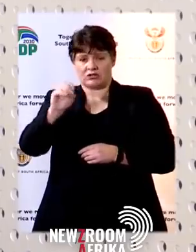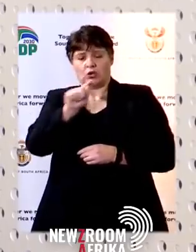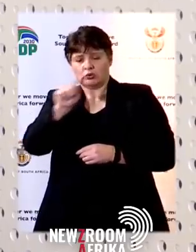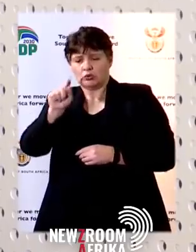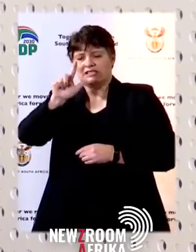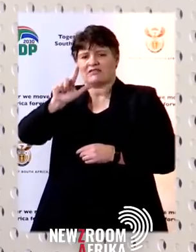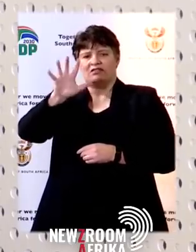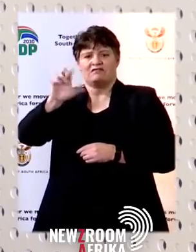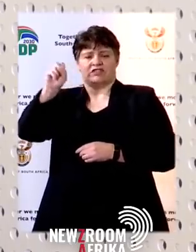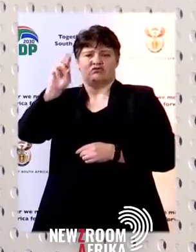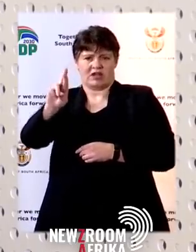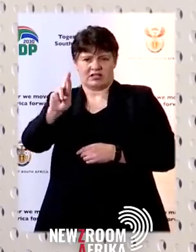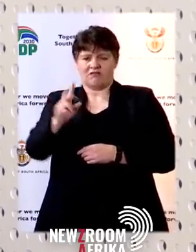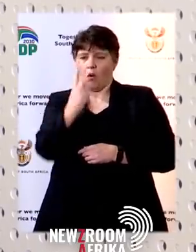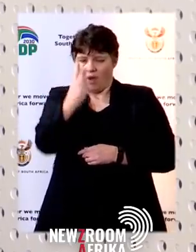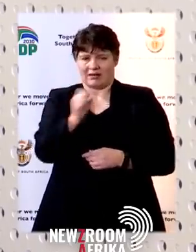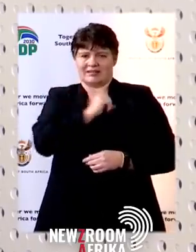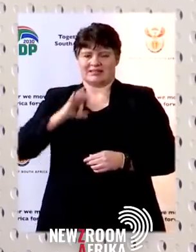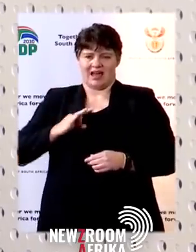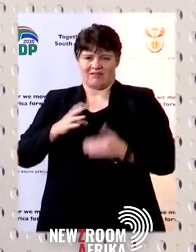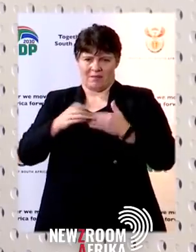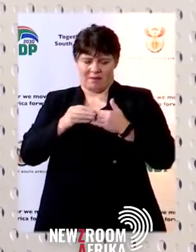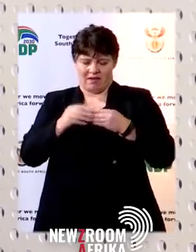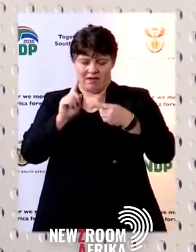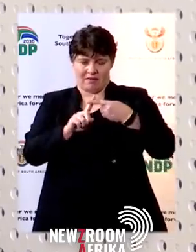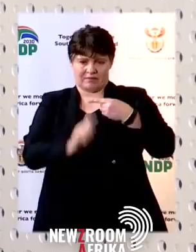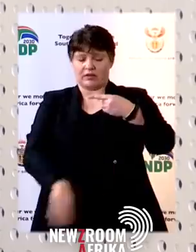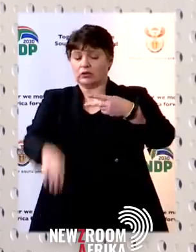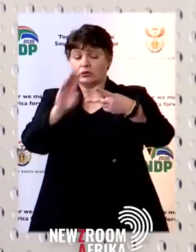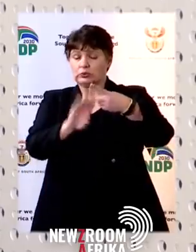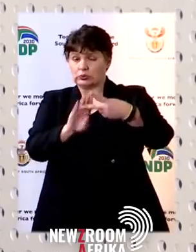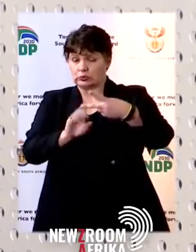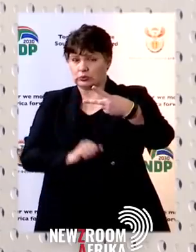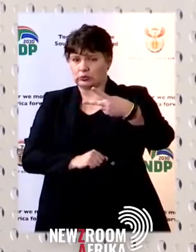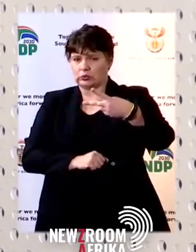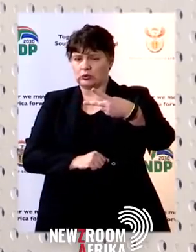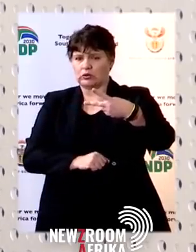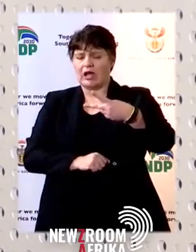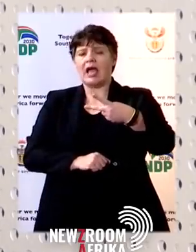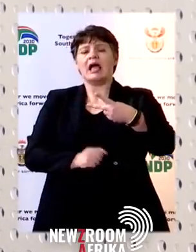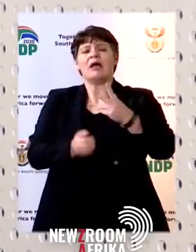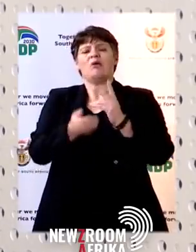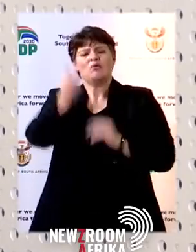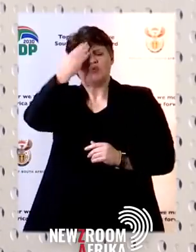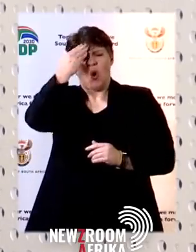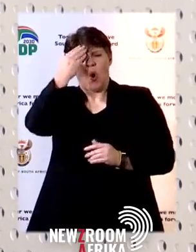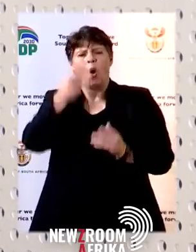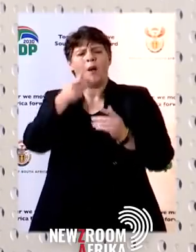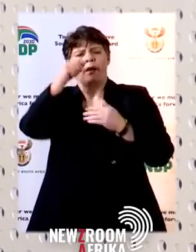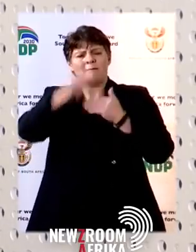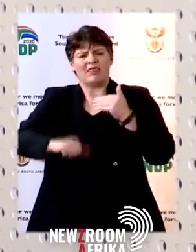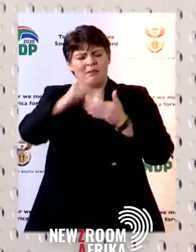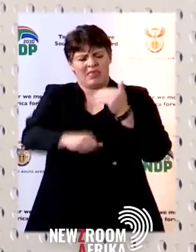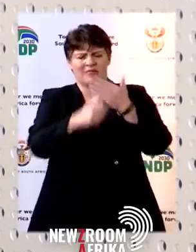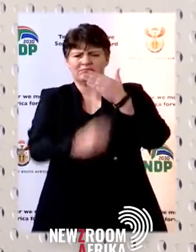750 rand per employee. Two, a skills development levy holiday of 4 months from the